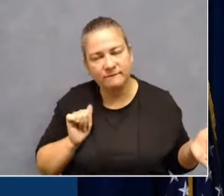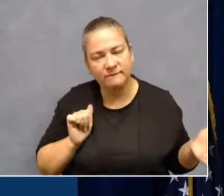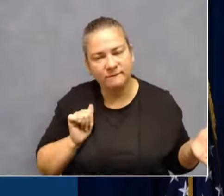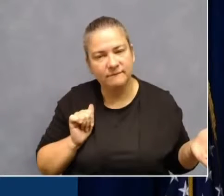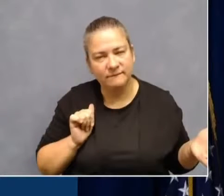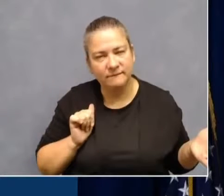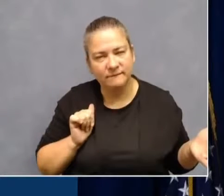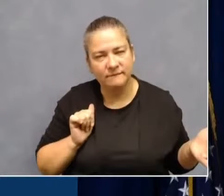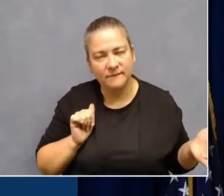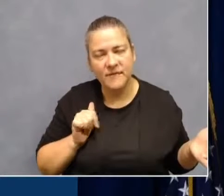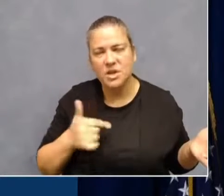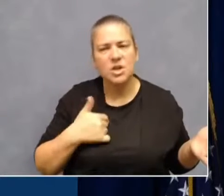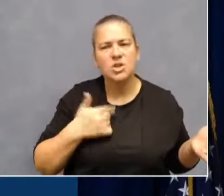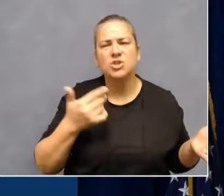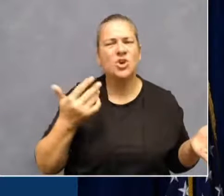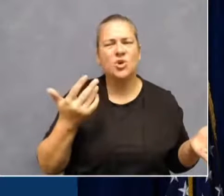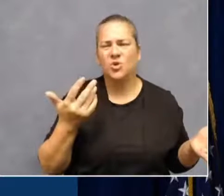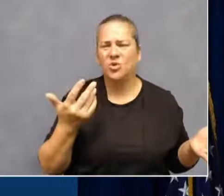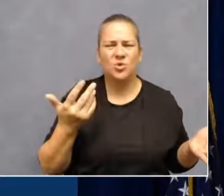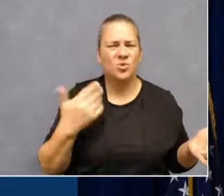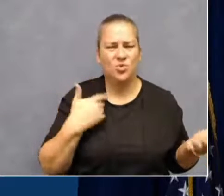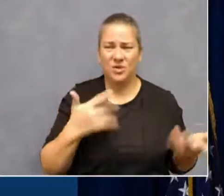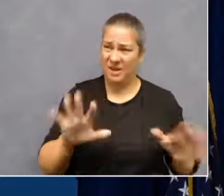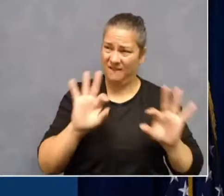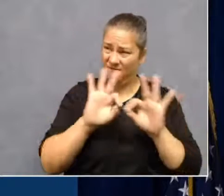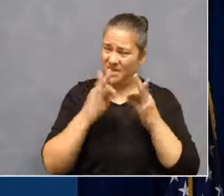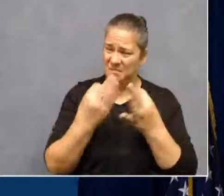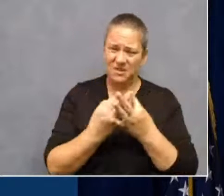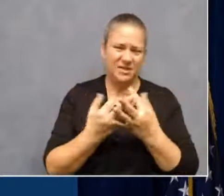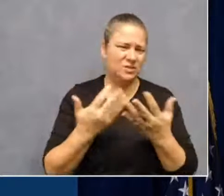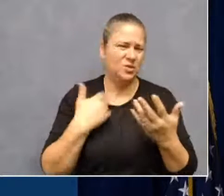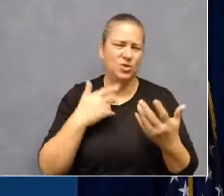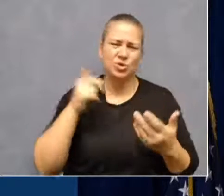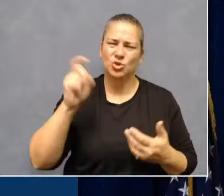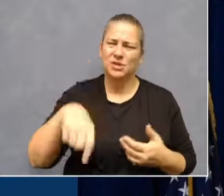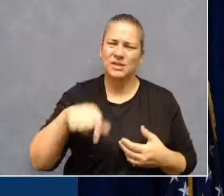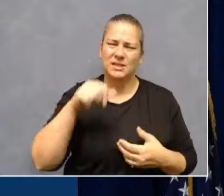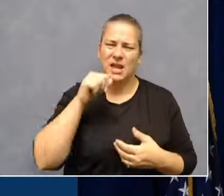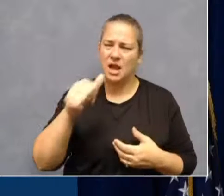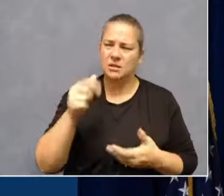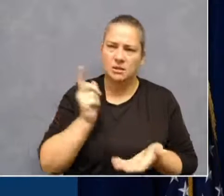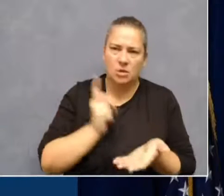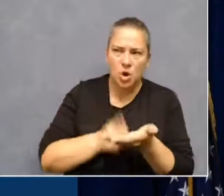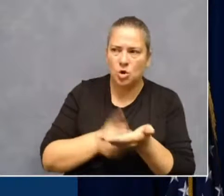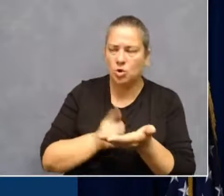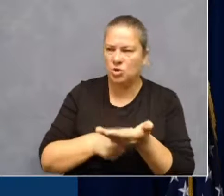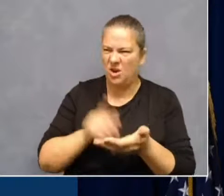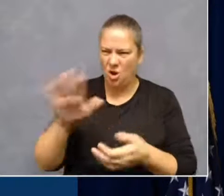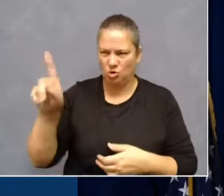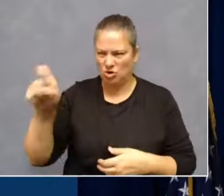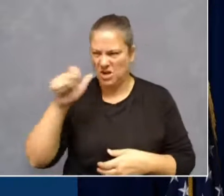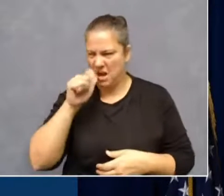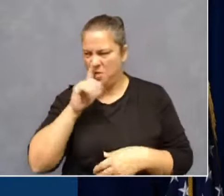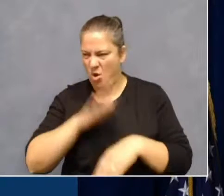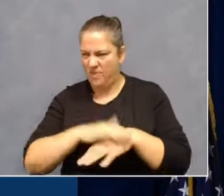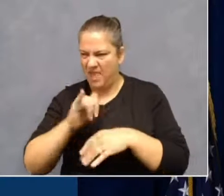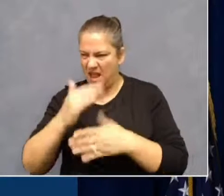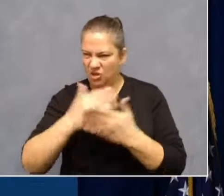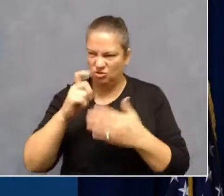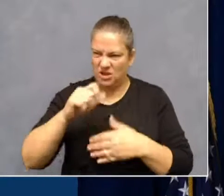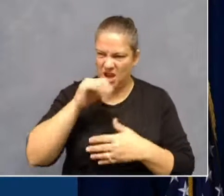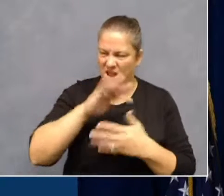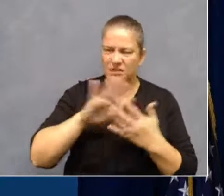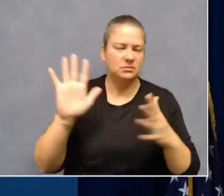by arguing whether or not they should be on this list. This is devastating to each and every one of these